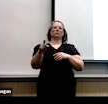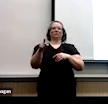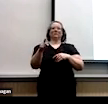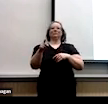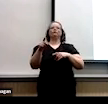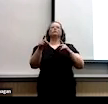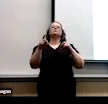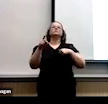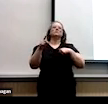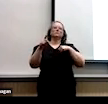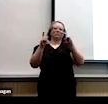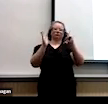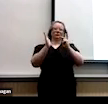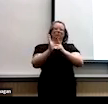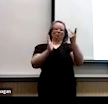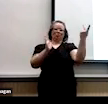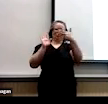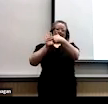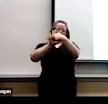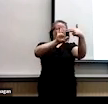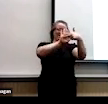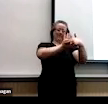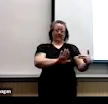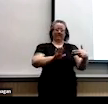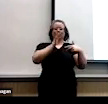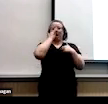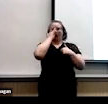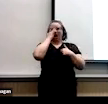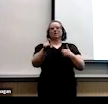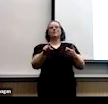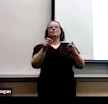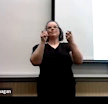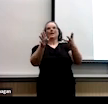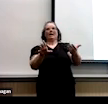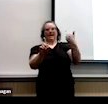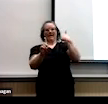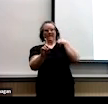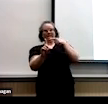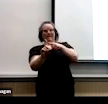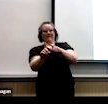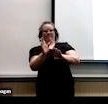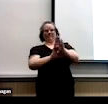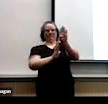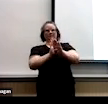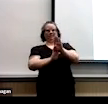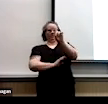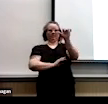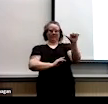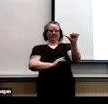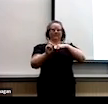psychiatry because many of our patients, of course, have developmental disabilities that require their services as well.